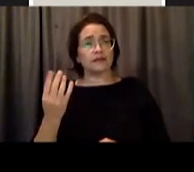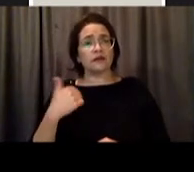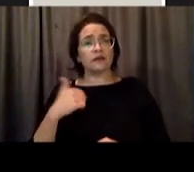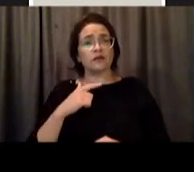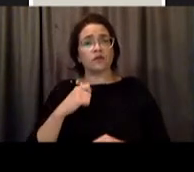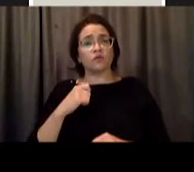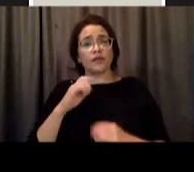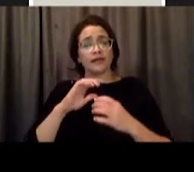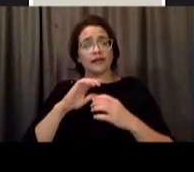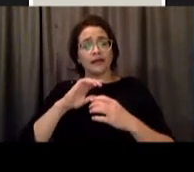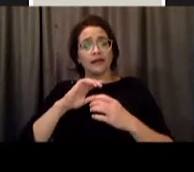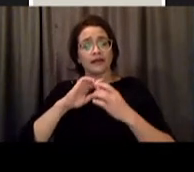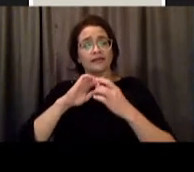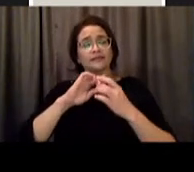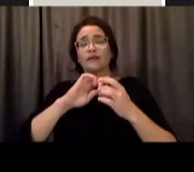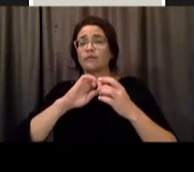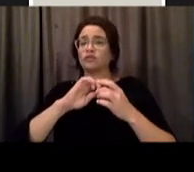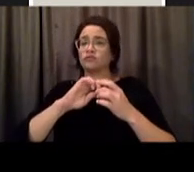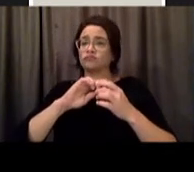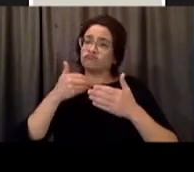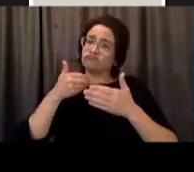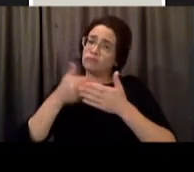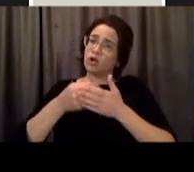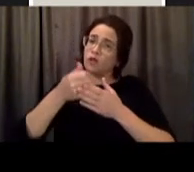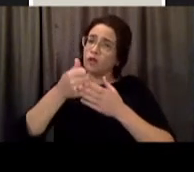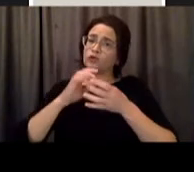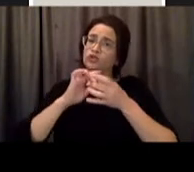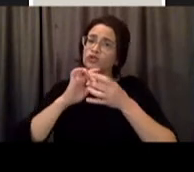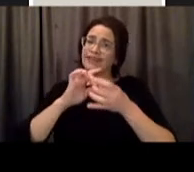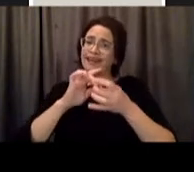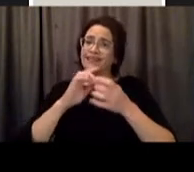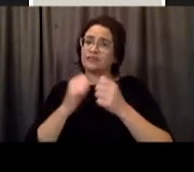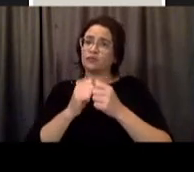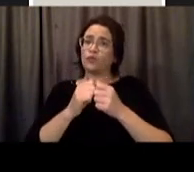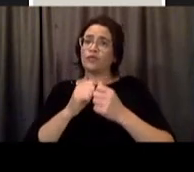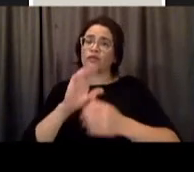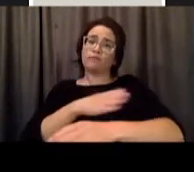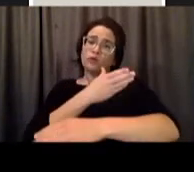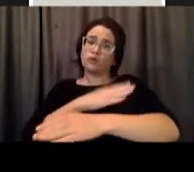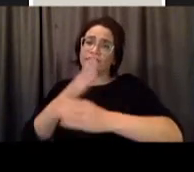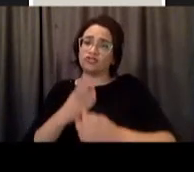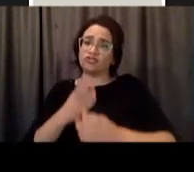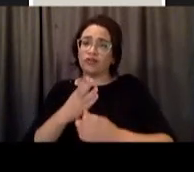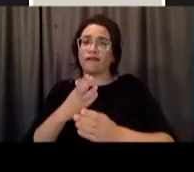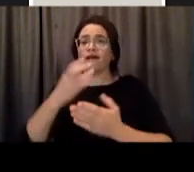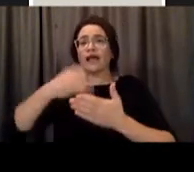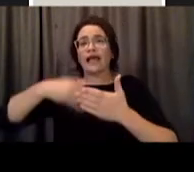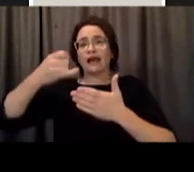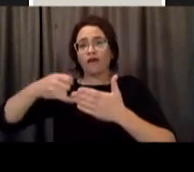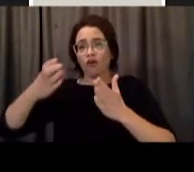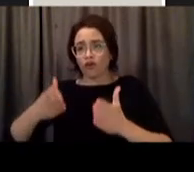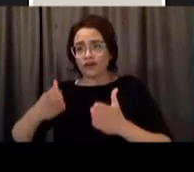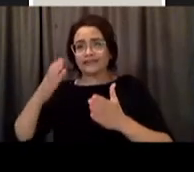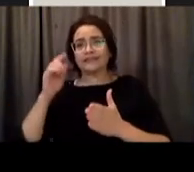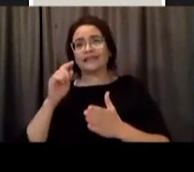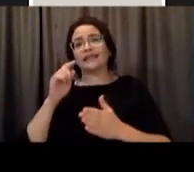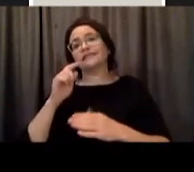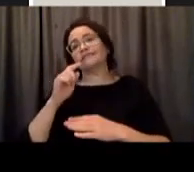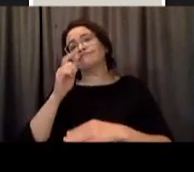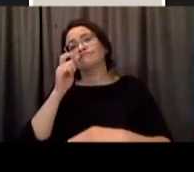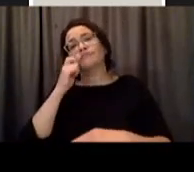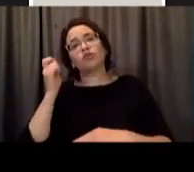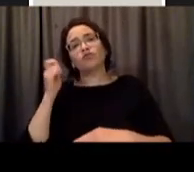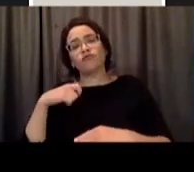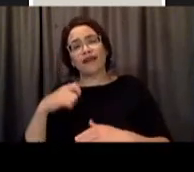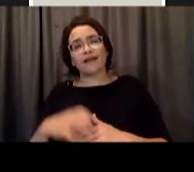Ukrainian musicians, filmmakers, artists in Ukraine. And Ukrainian center hosts festivals, concerts, movie